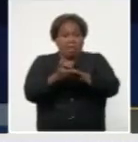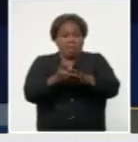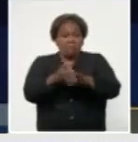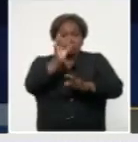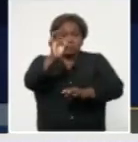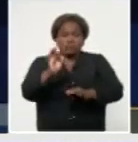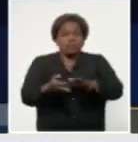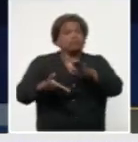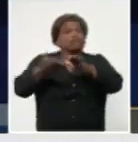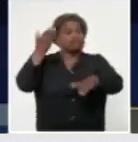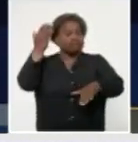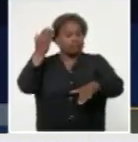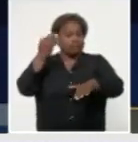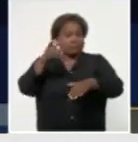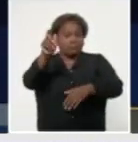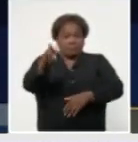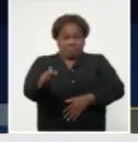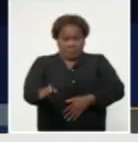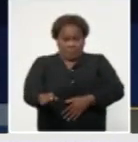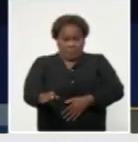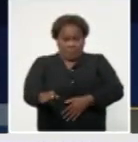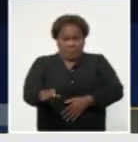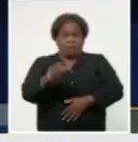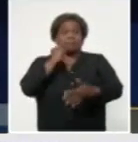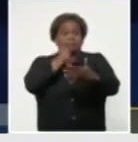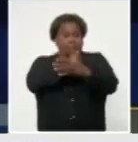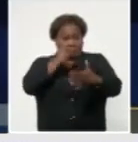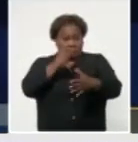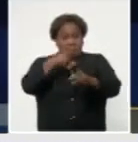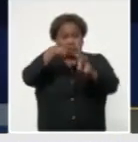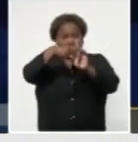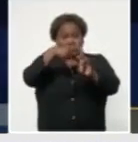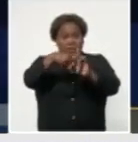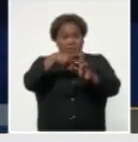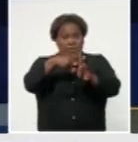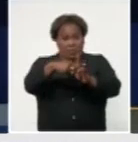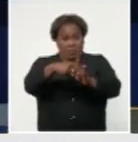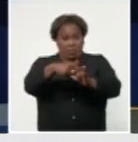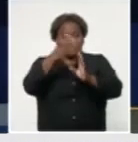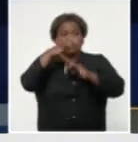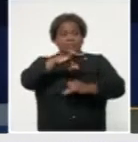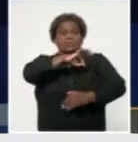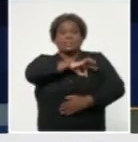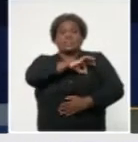an asymptomatic state by a large amount of people.